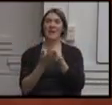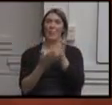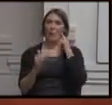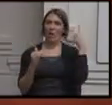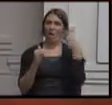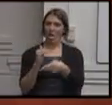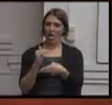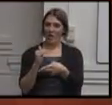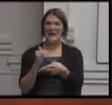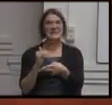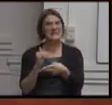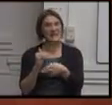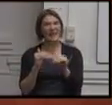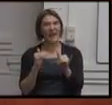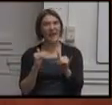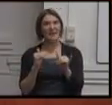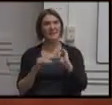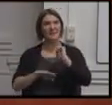I think the